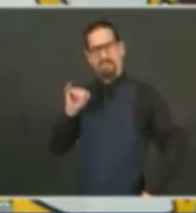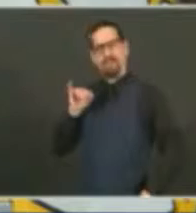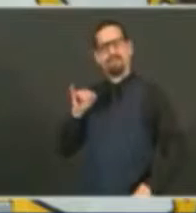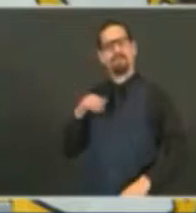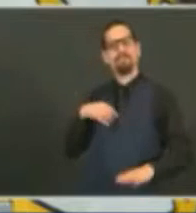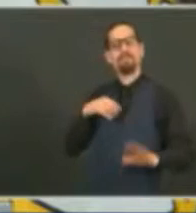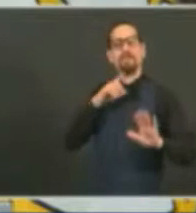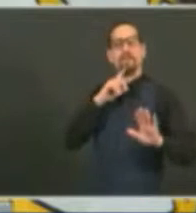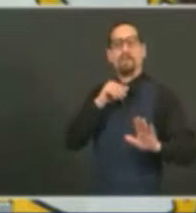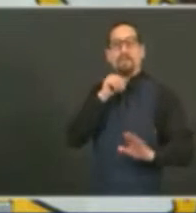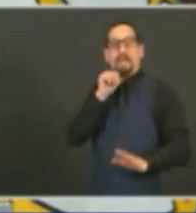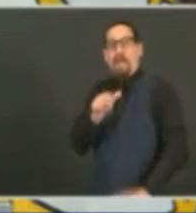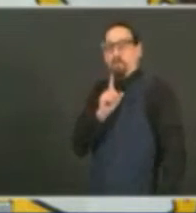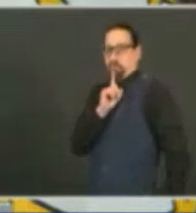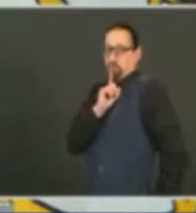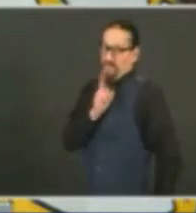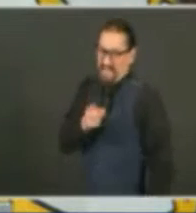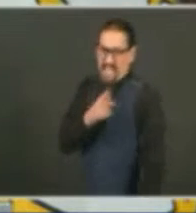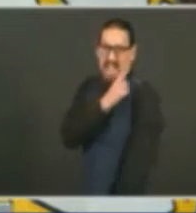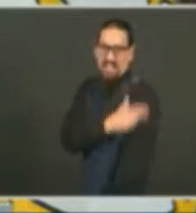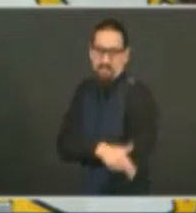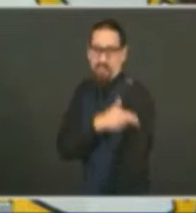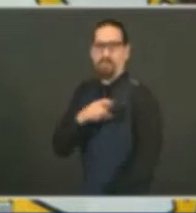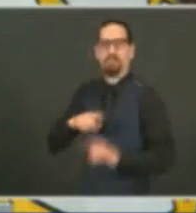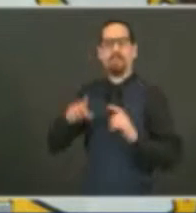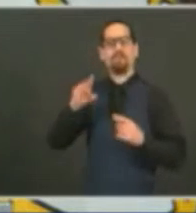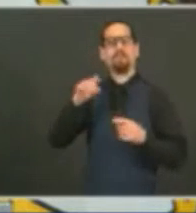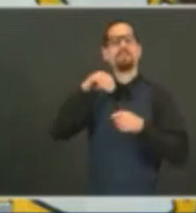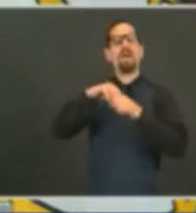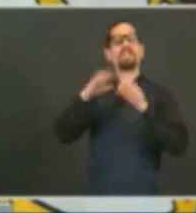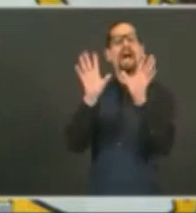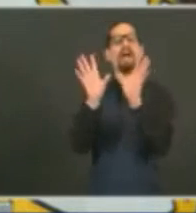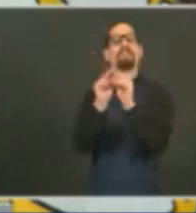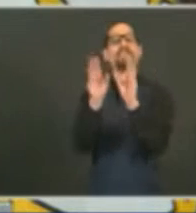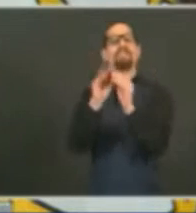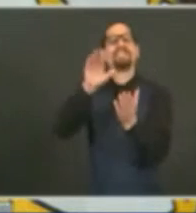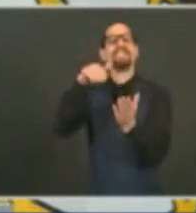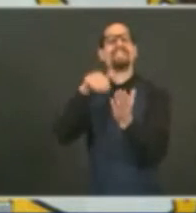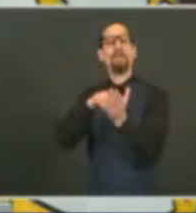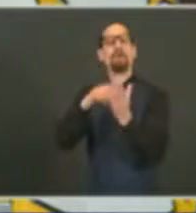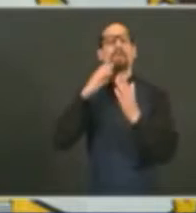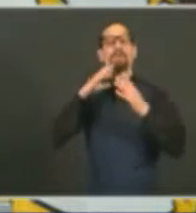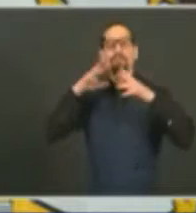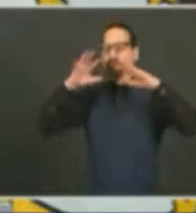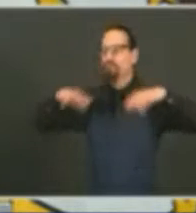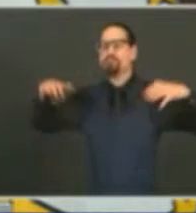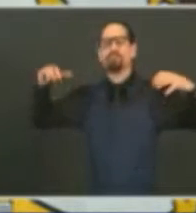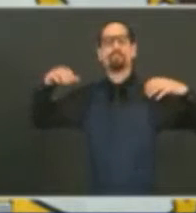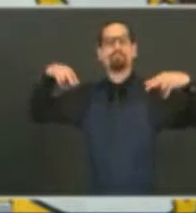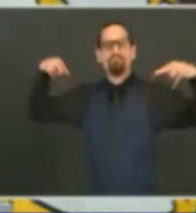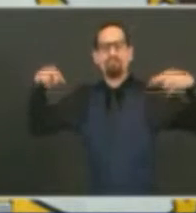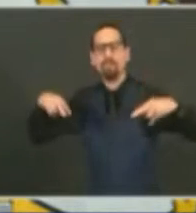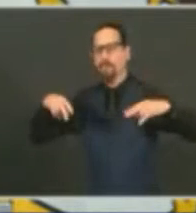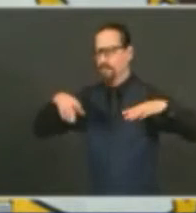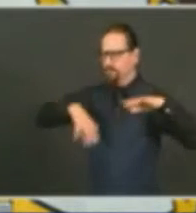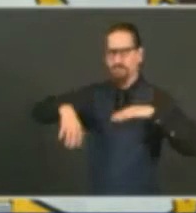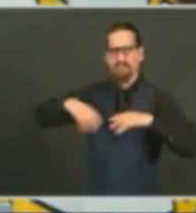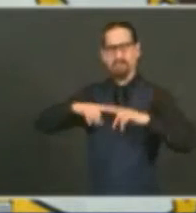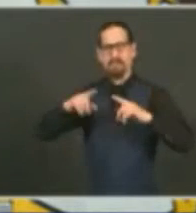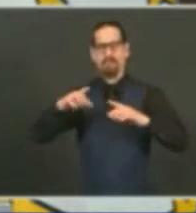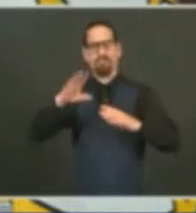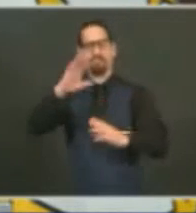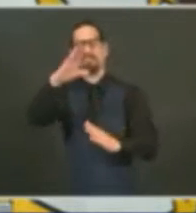in the convention center, but they are top-notch field hospitals with top-notch professionals. We took incredible care